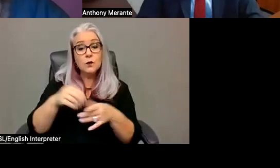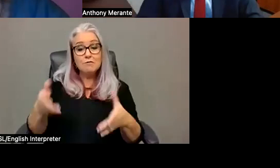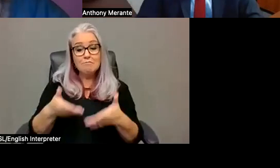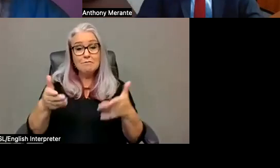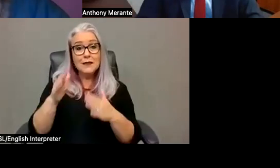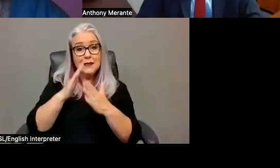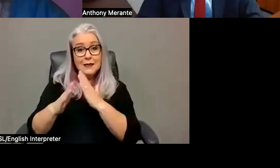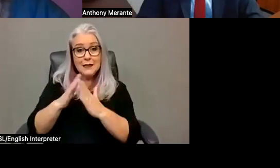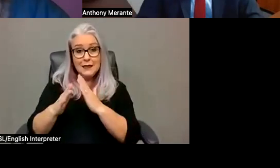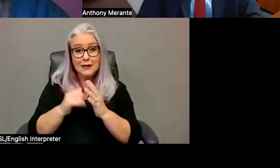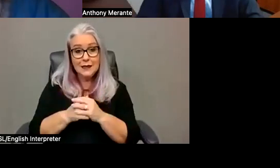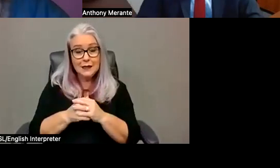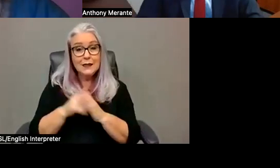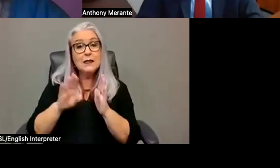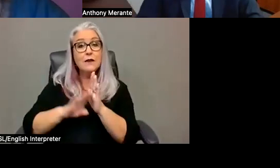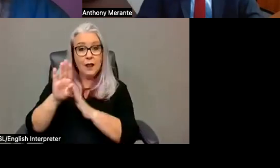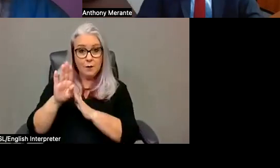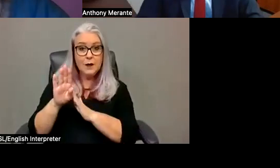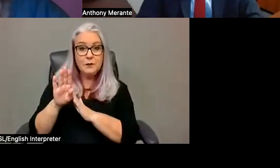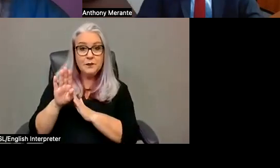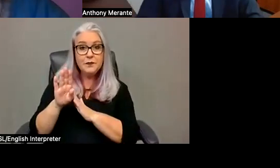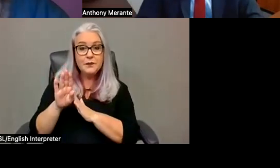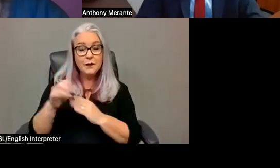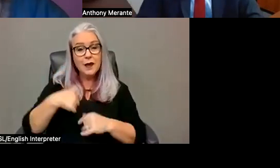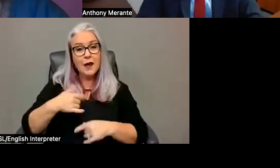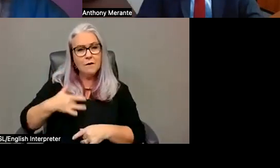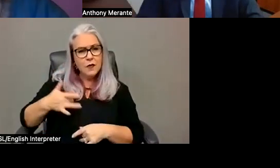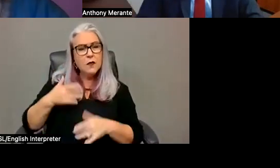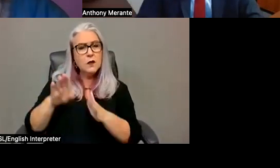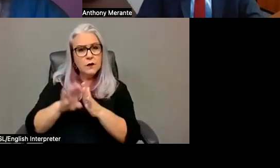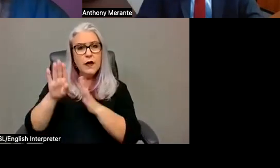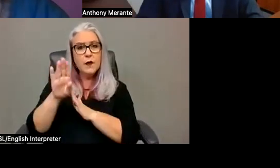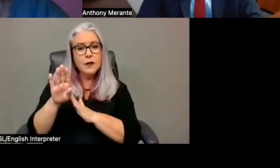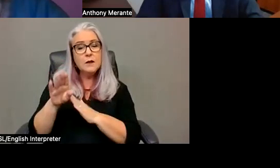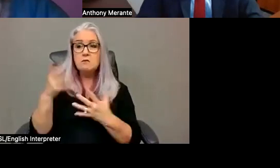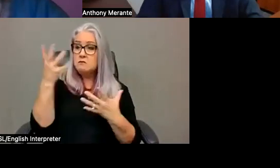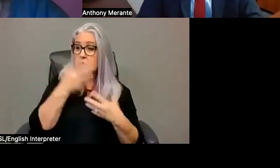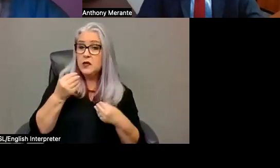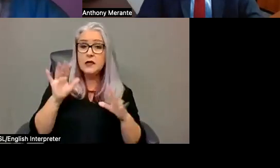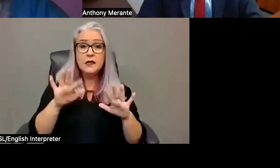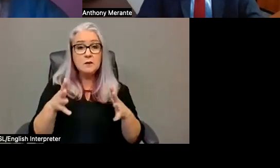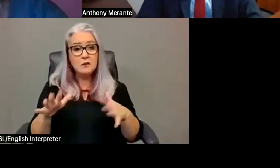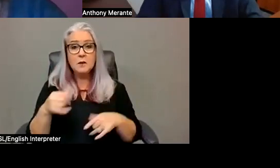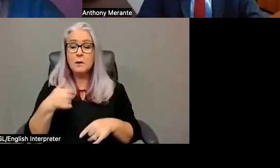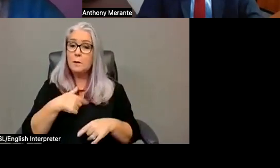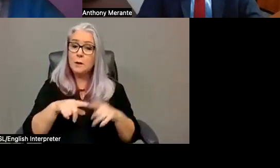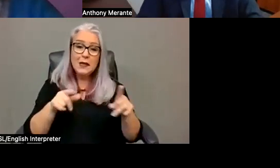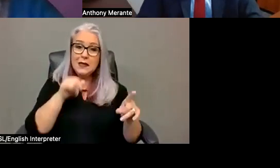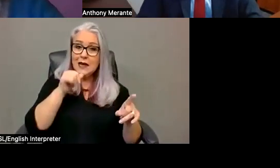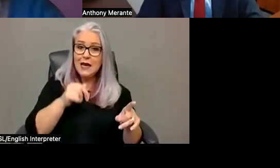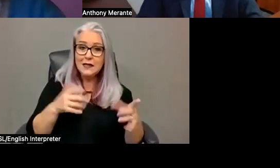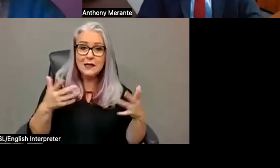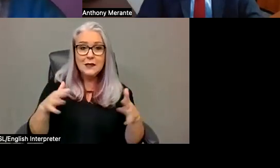the development. I think that the development, as pretty as it may look, has not been good